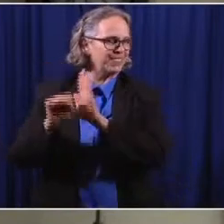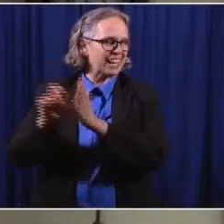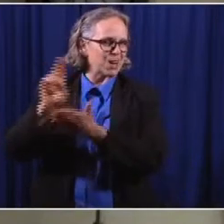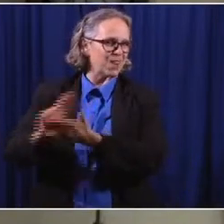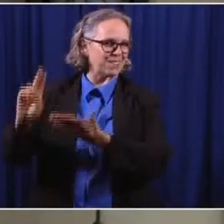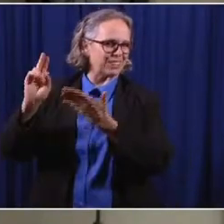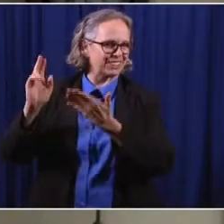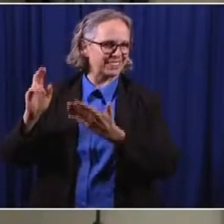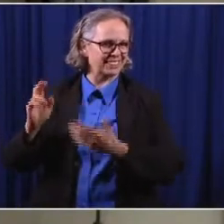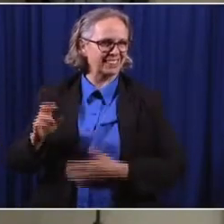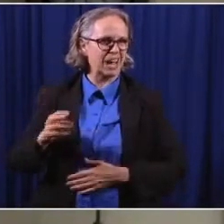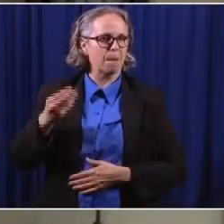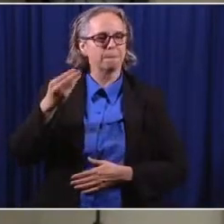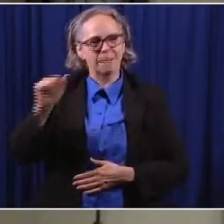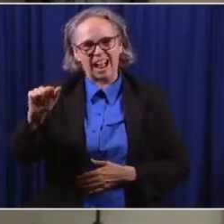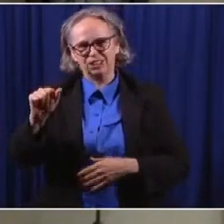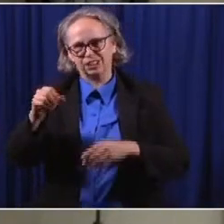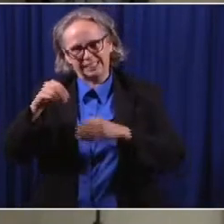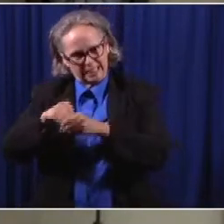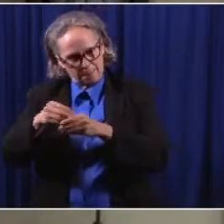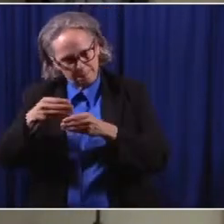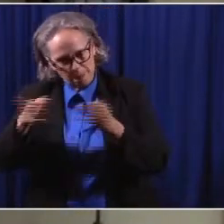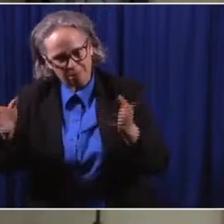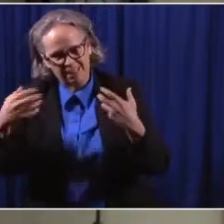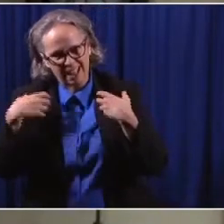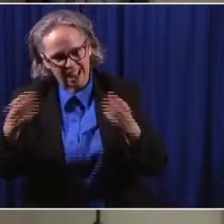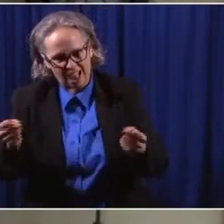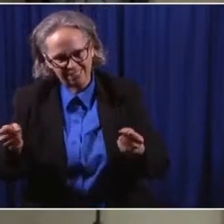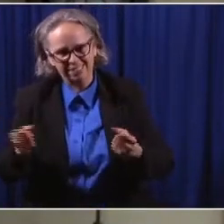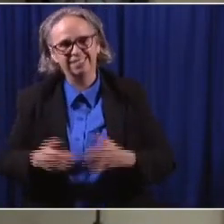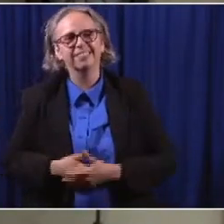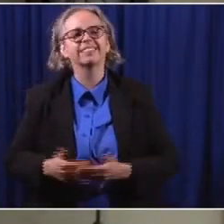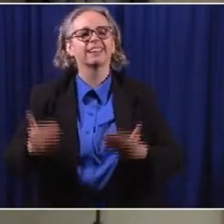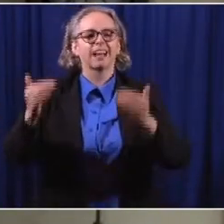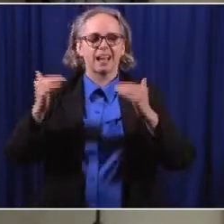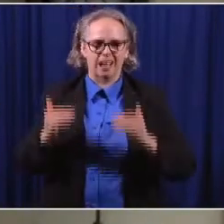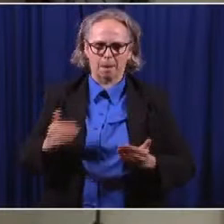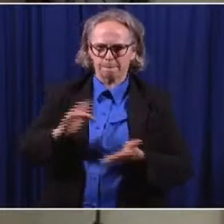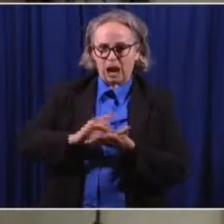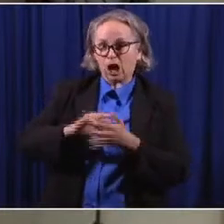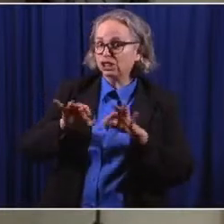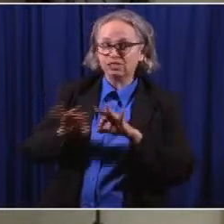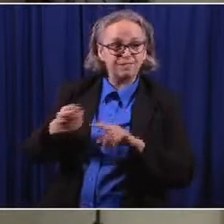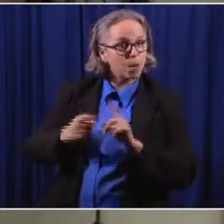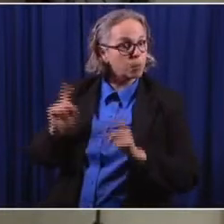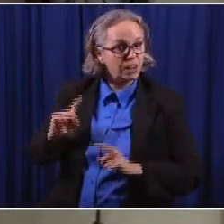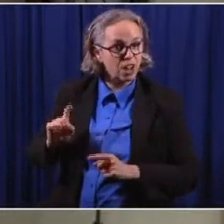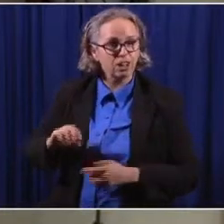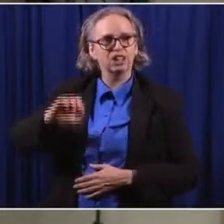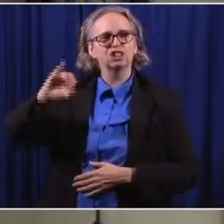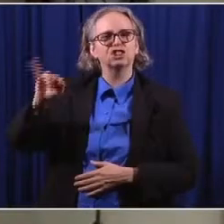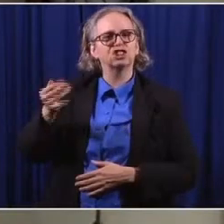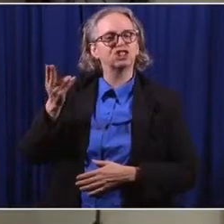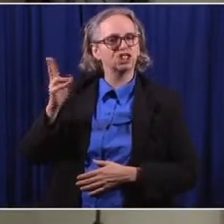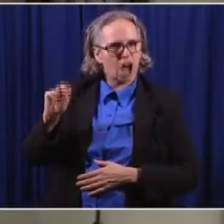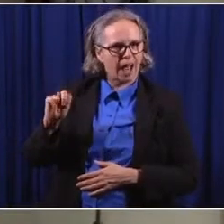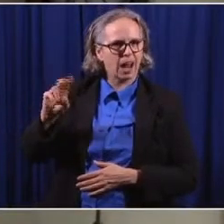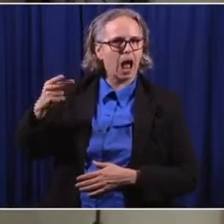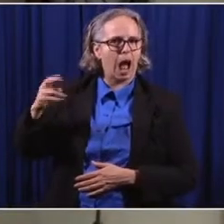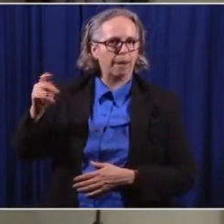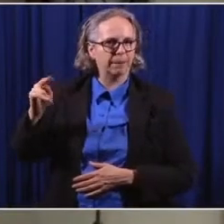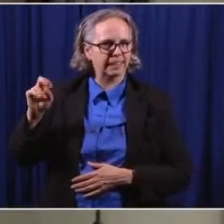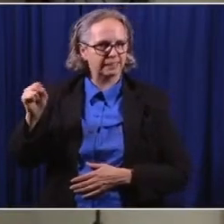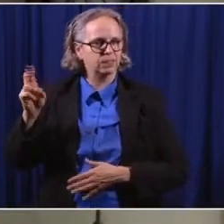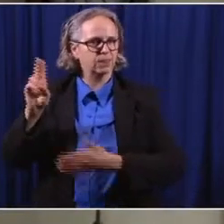from the University of Michigan and her medical doctorate degree from Johns Hopkins. Her leadership spans government and